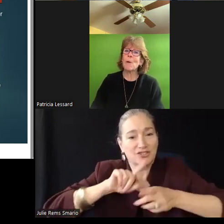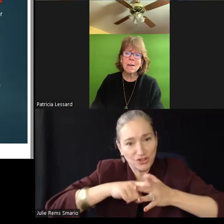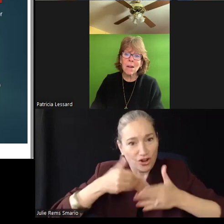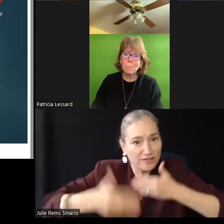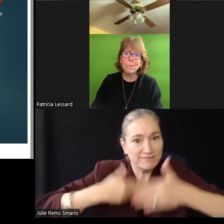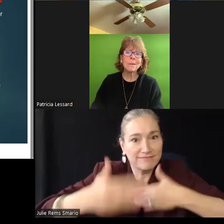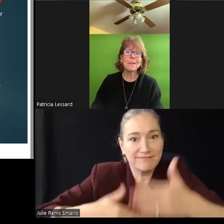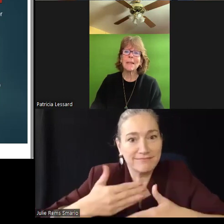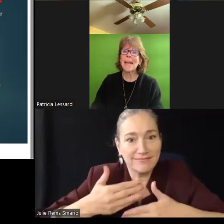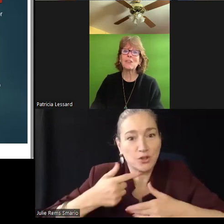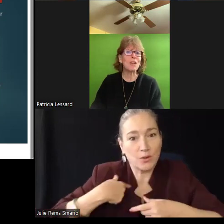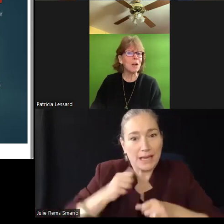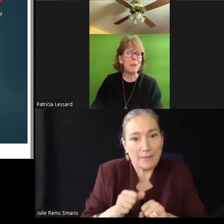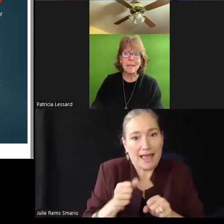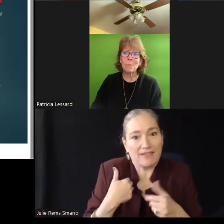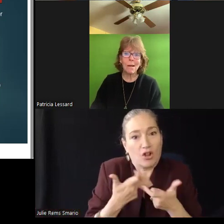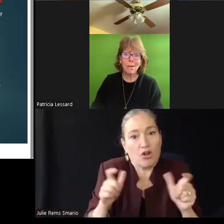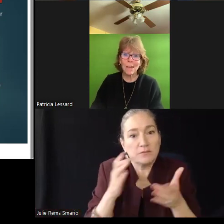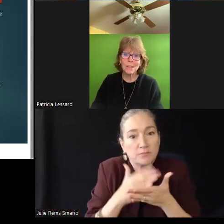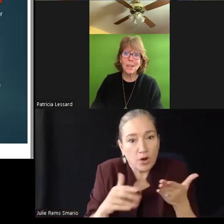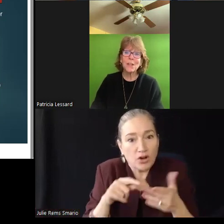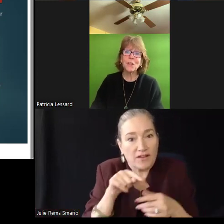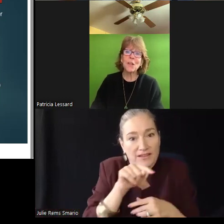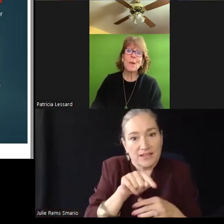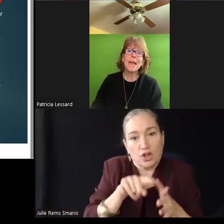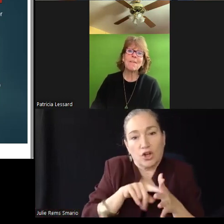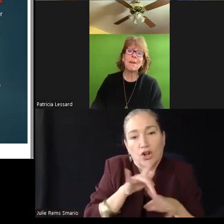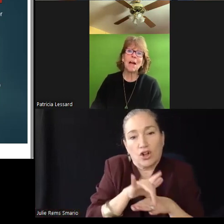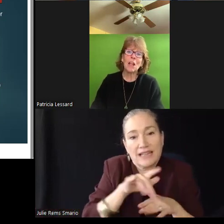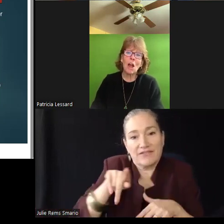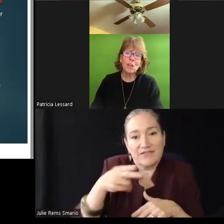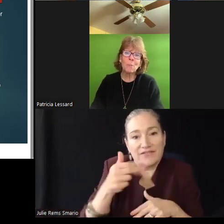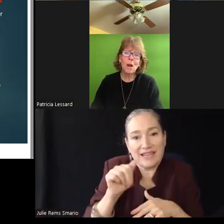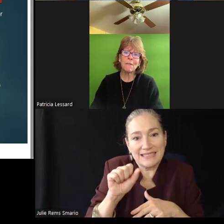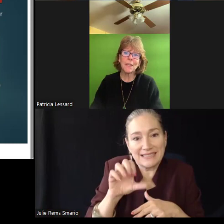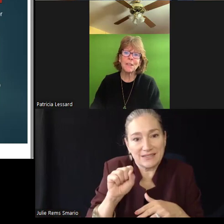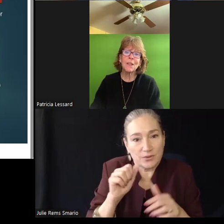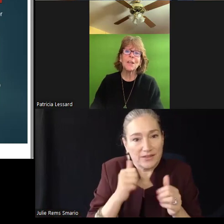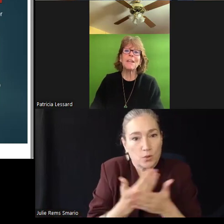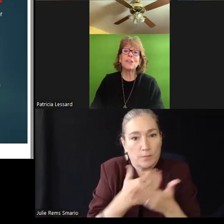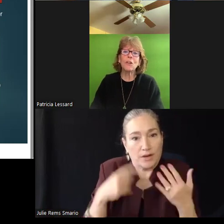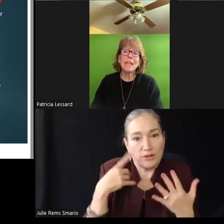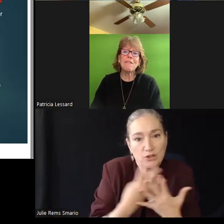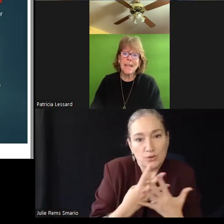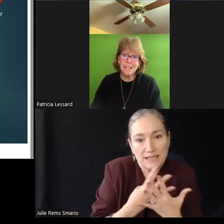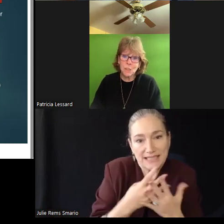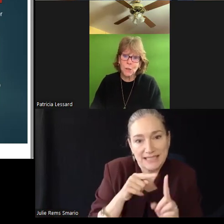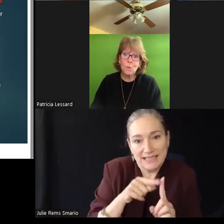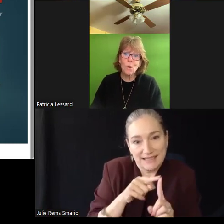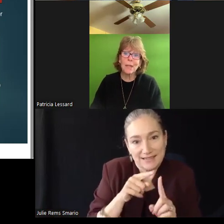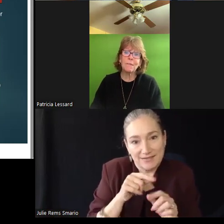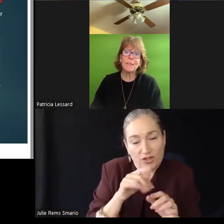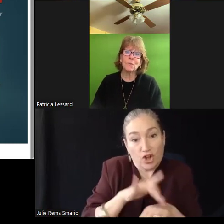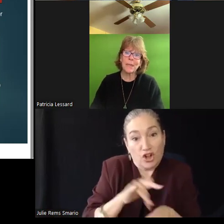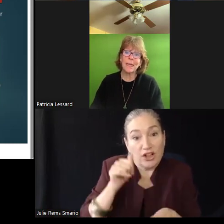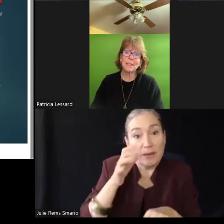to partner up and start making progress so that we have a large part of these early phases with the